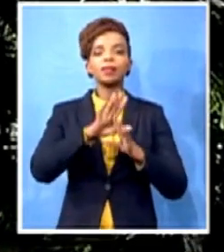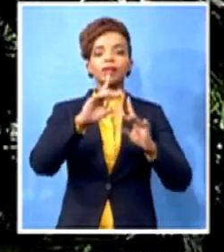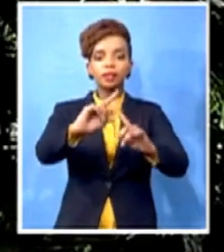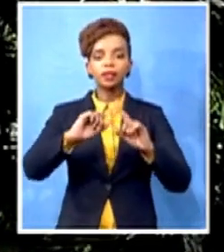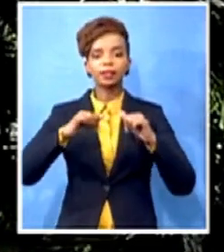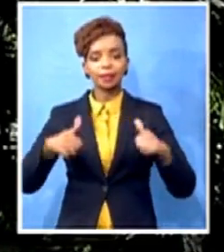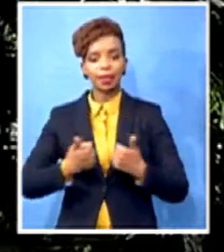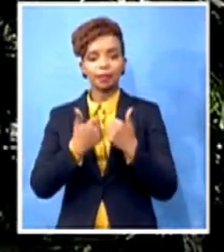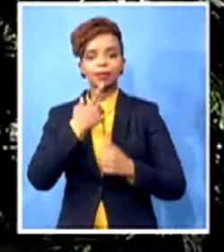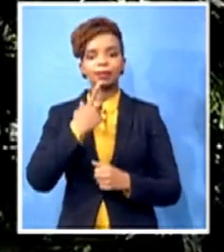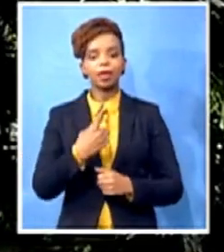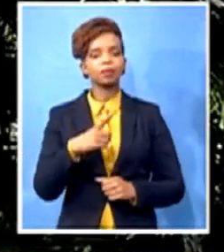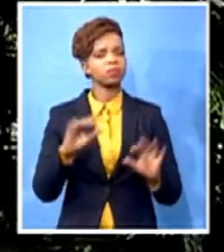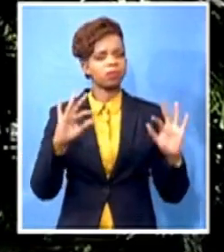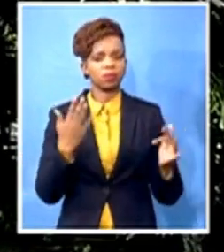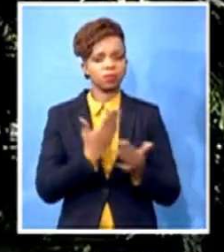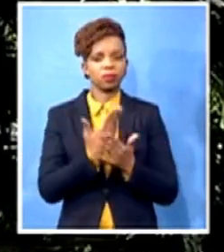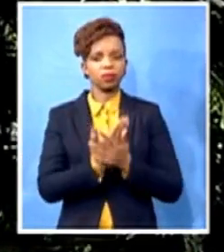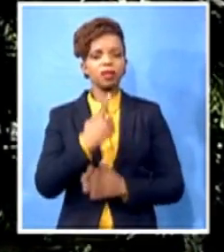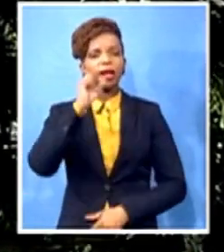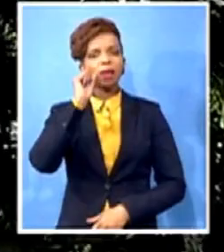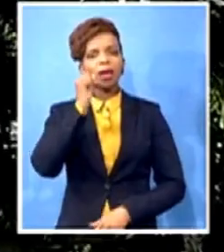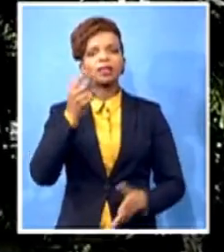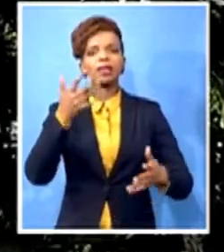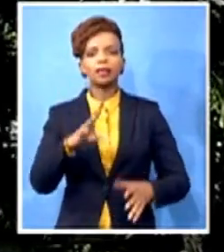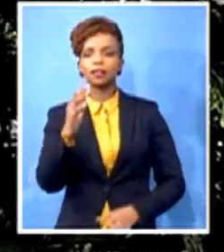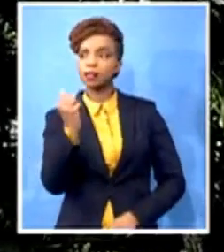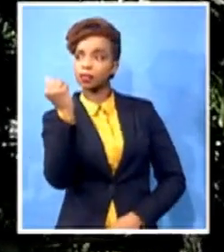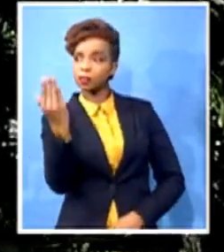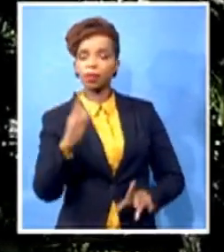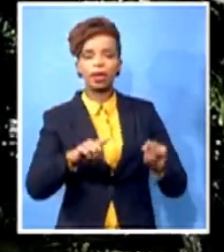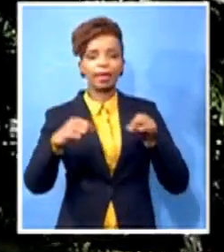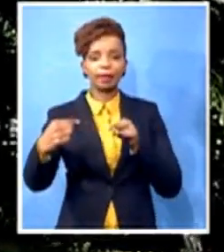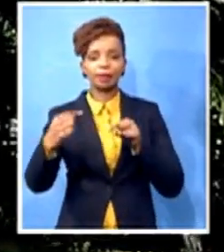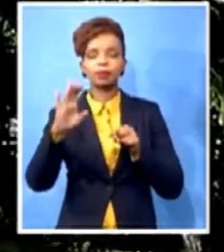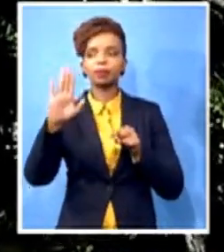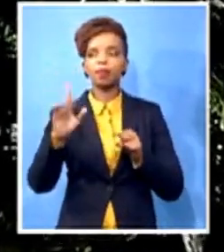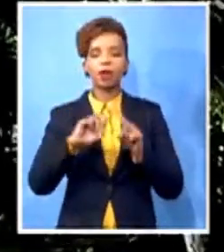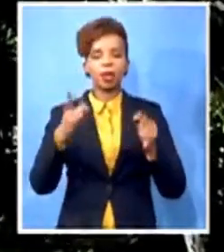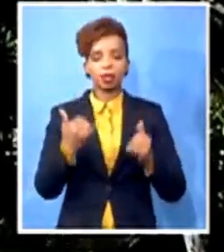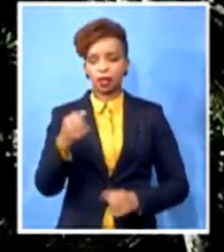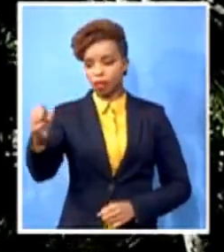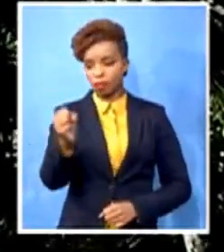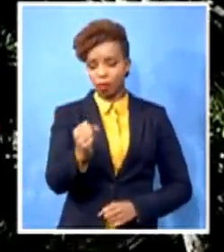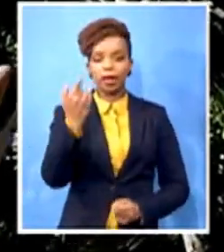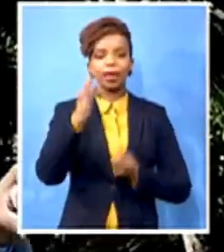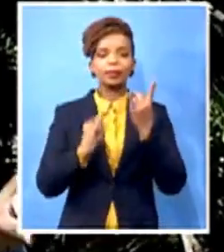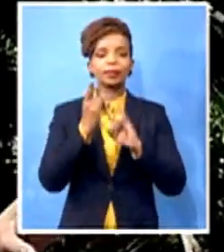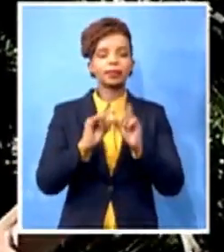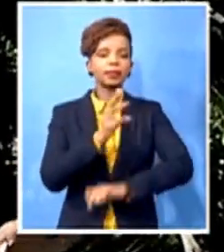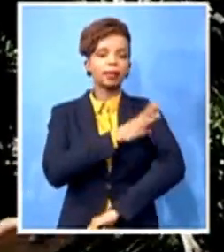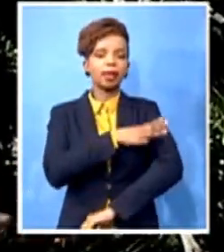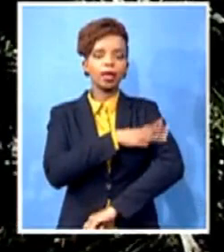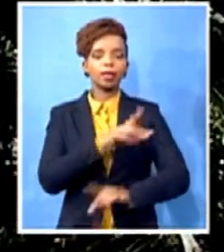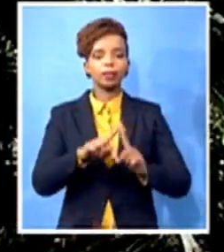charges against him be appointed as an acting city manager, secondly not having the right qualifications for the job. So already 2